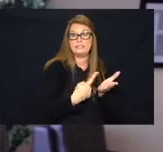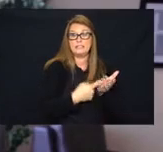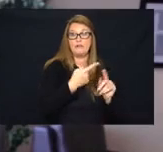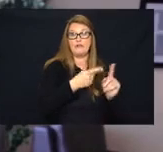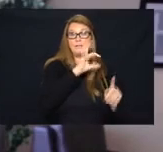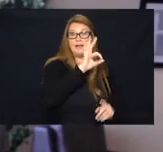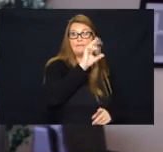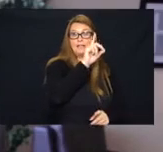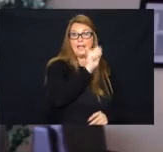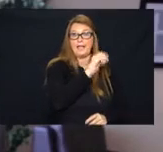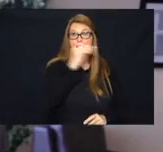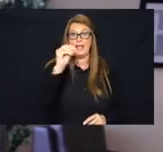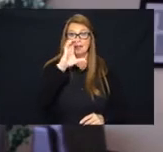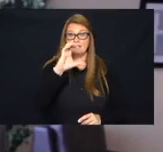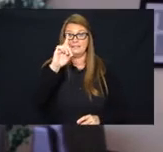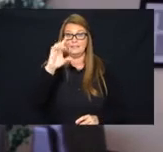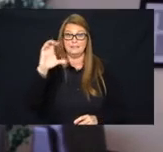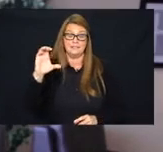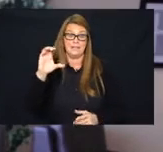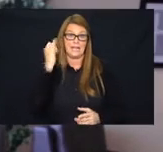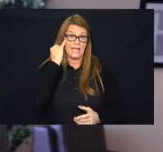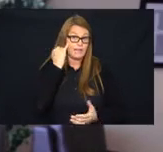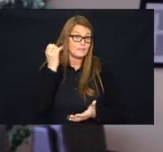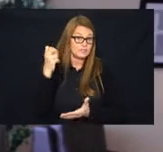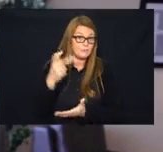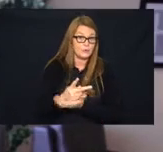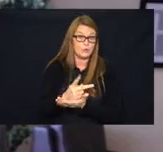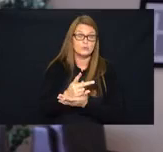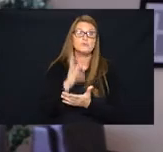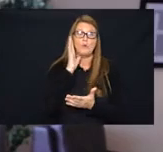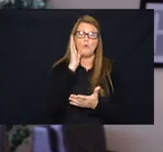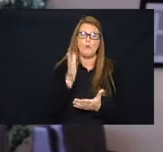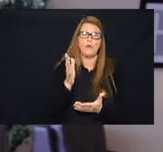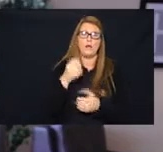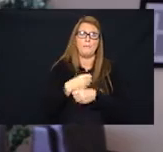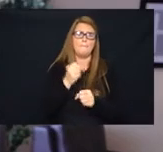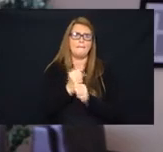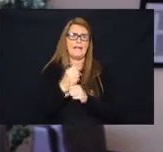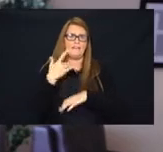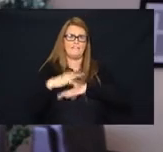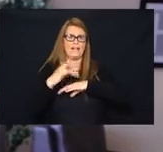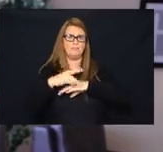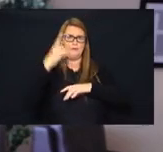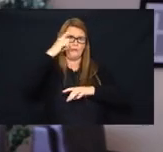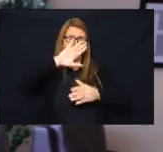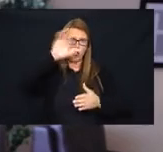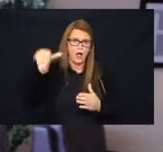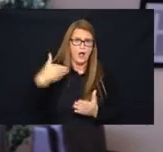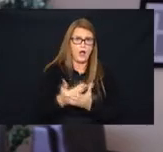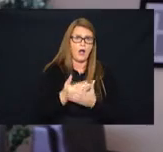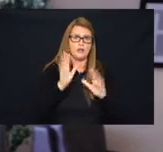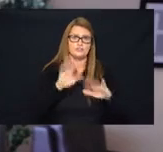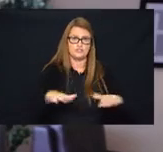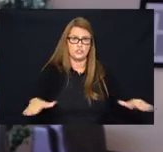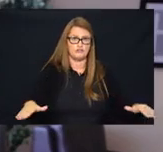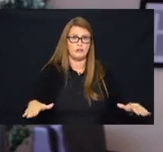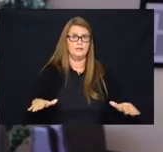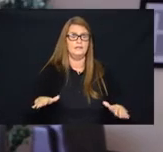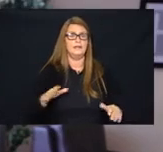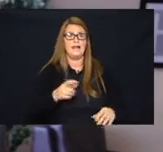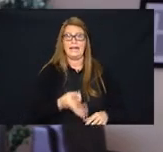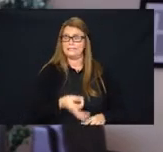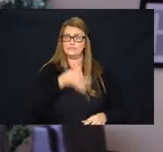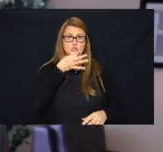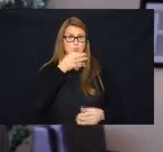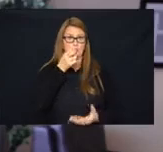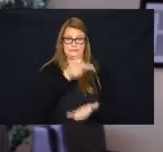and CDC. So if that does get approved, we will make those available for all children in West Virginia as soon as